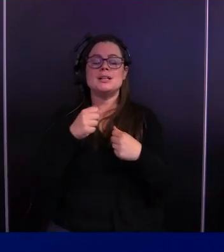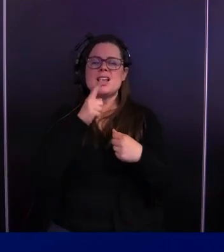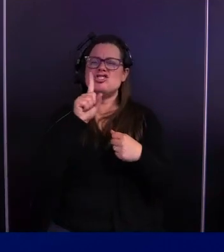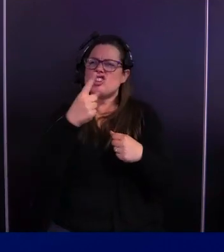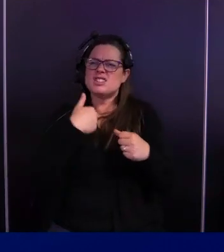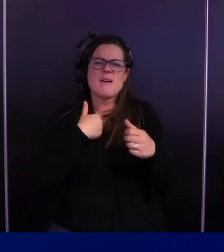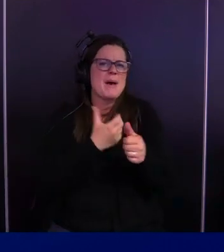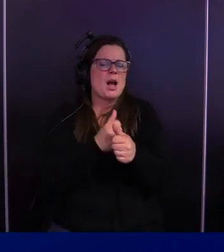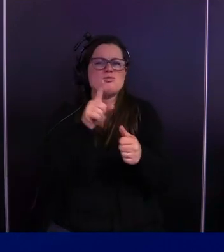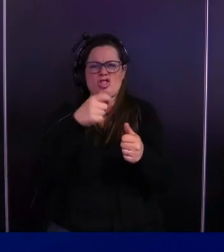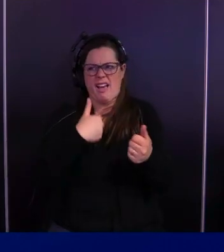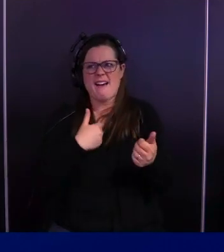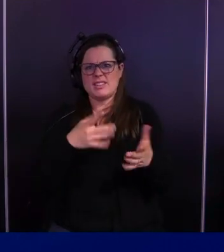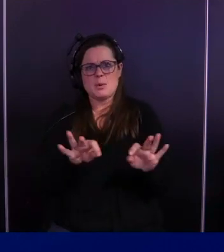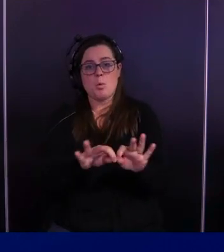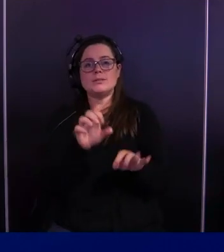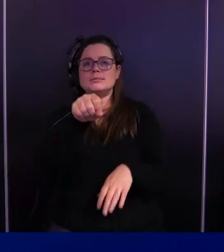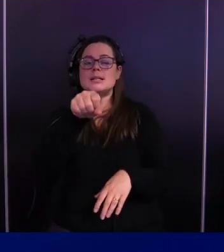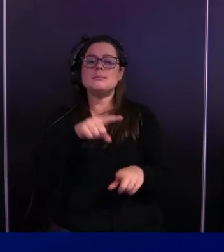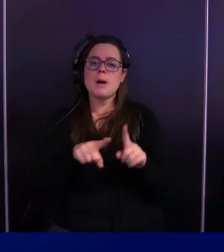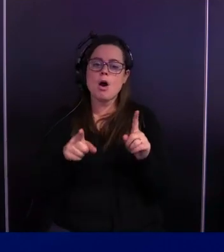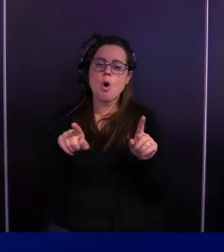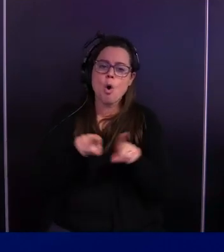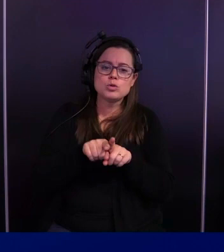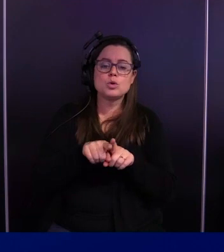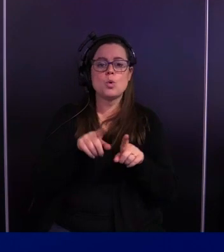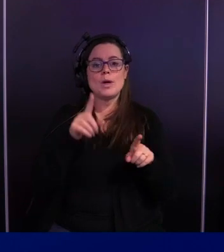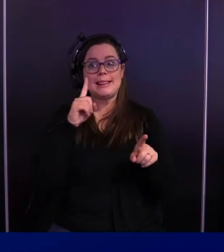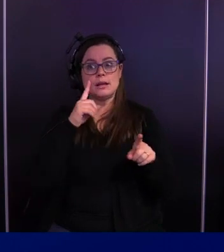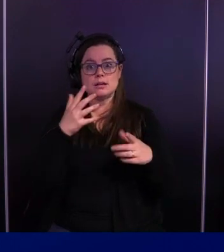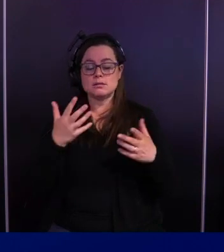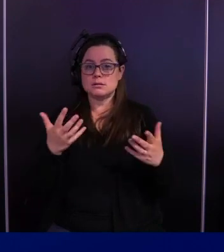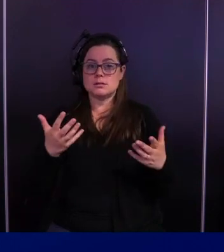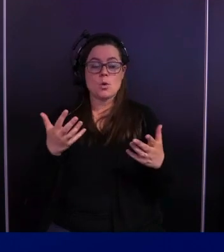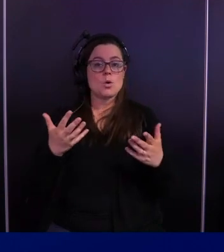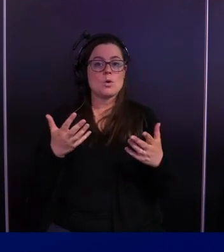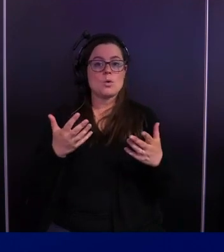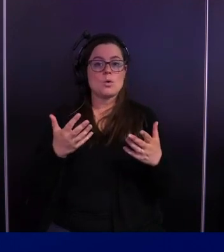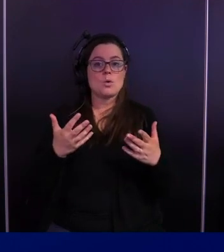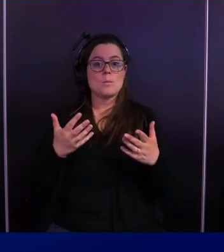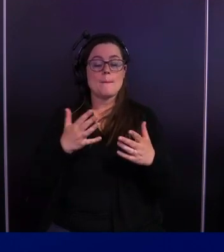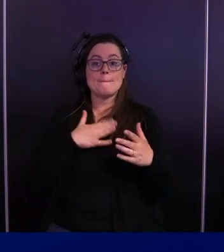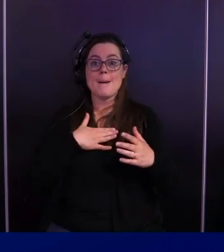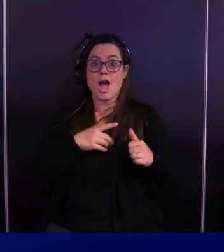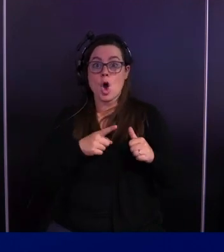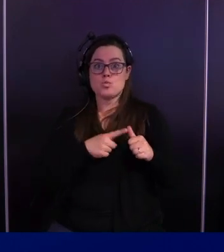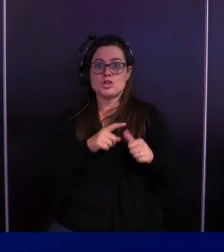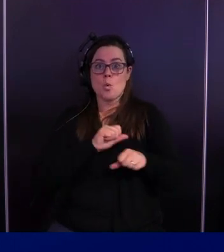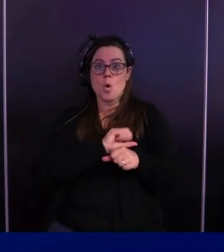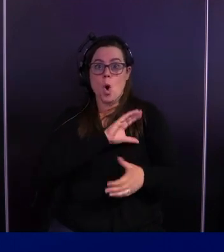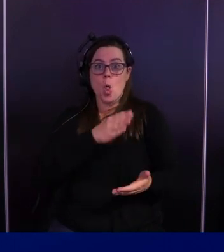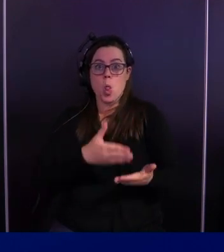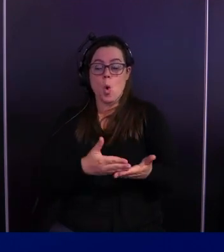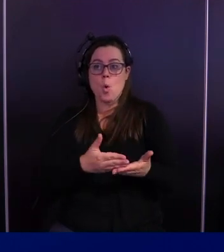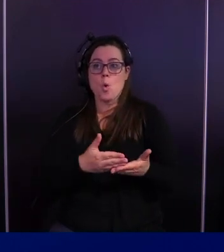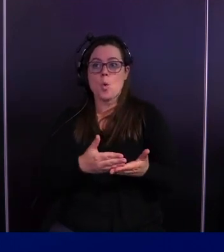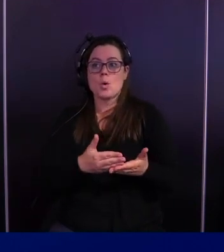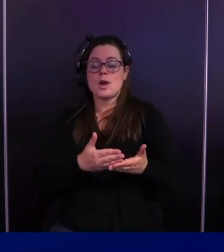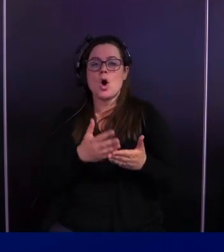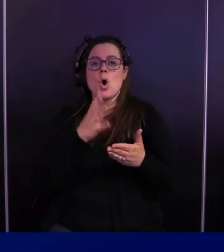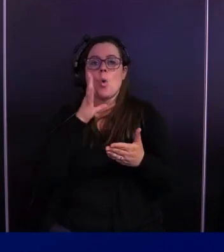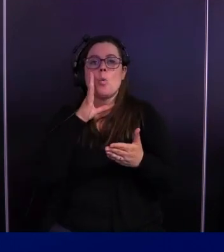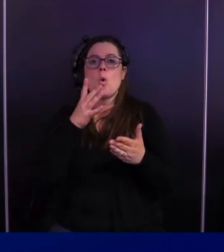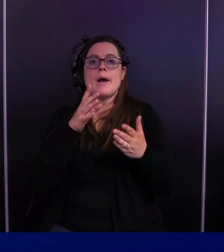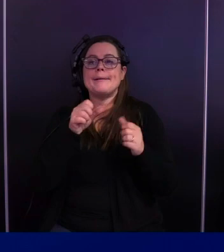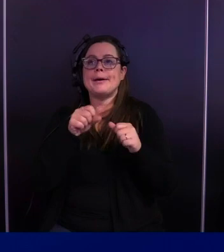should have backups, but also think about what happens to get my original workload to not be working correctly. If